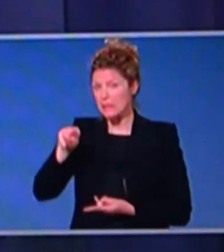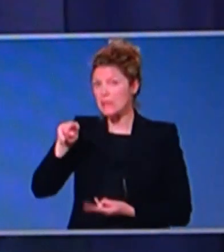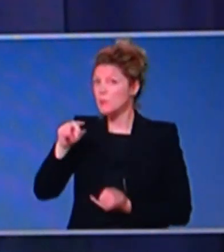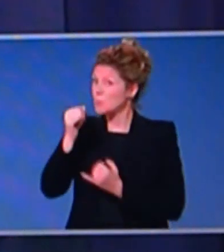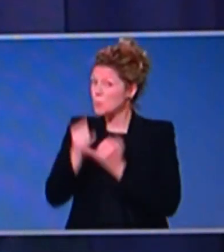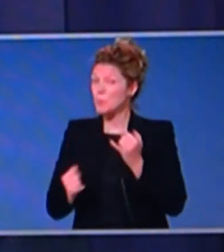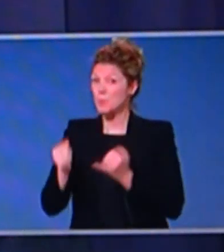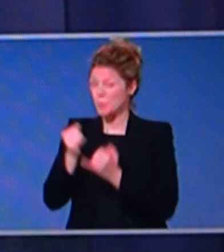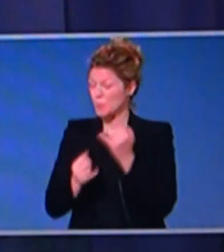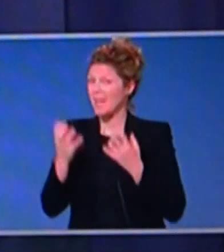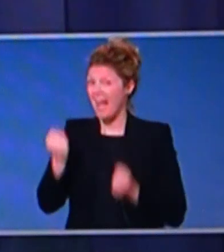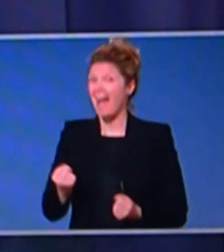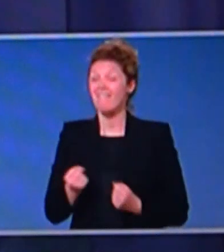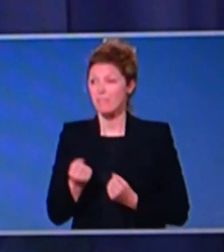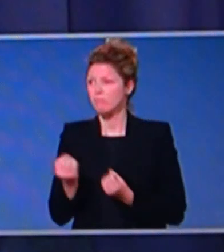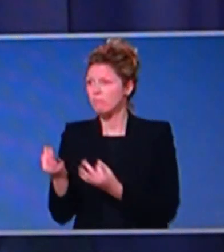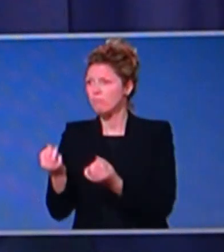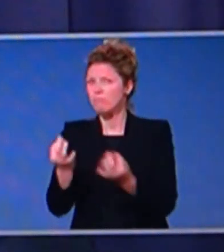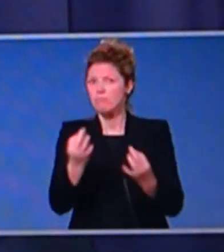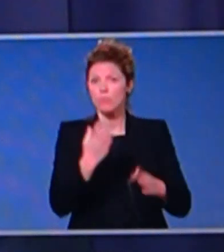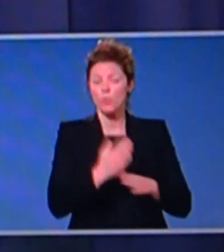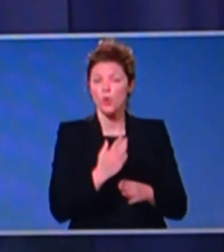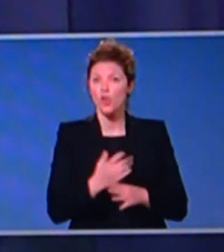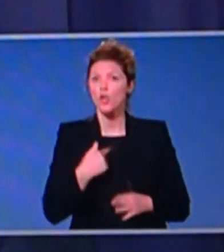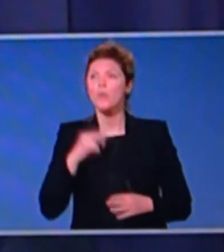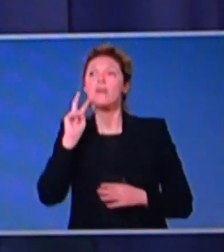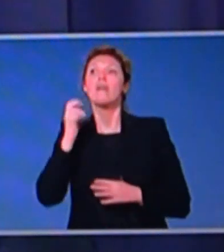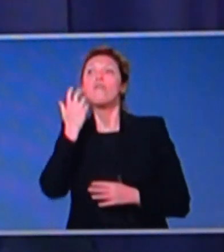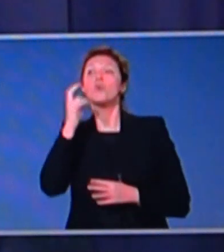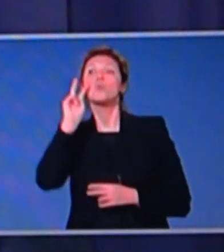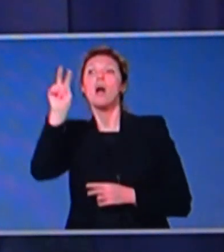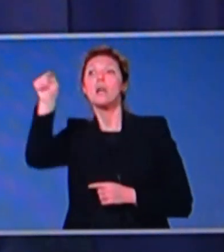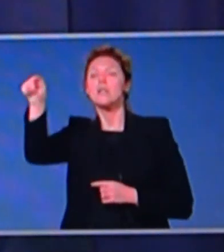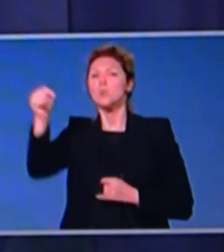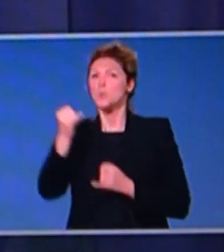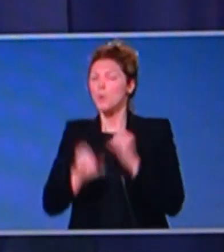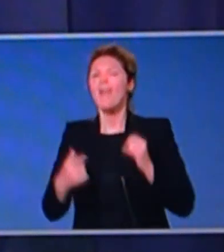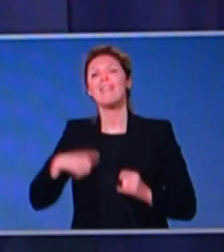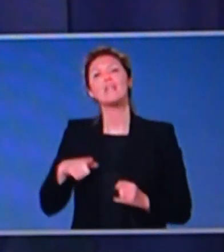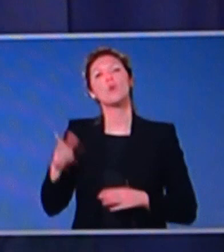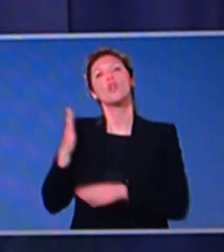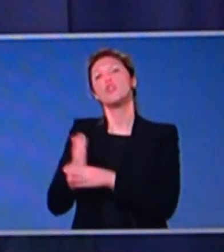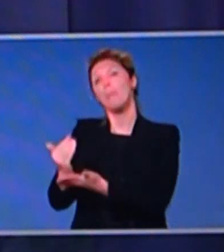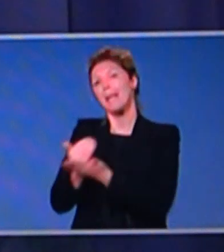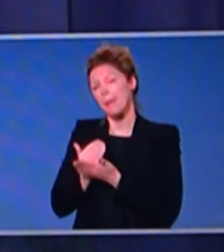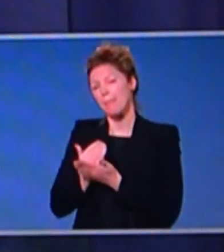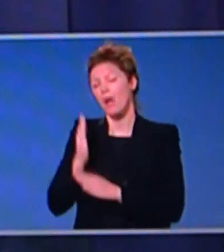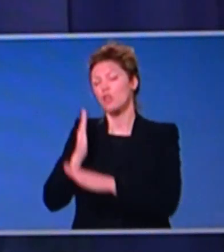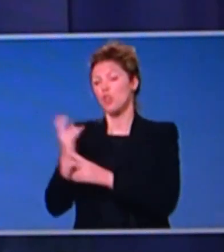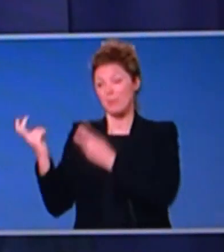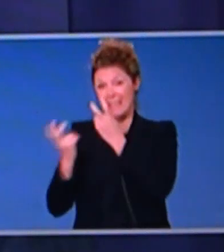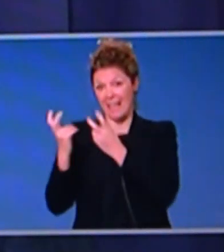coming forward on the economy in the months ahead, and we need to prepare ourselves for that. That's why JobSeeker and JobKeeper were put in place to